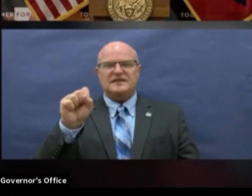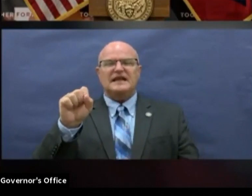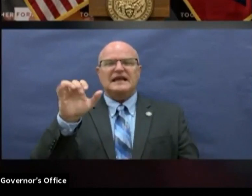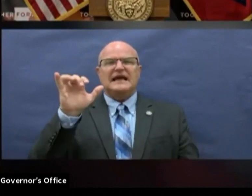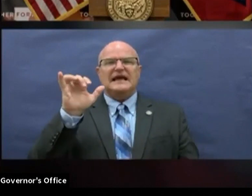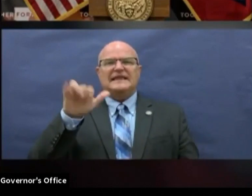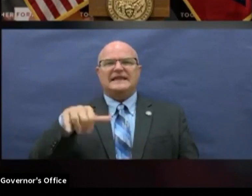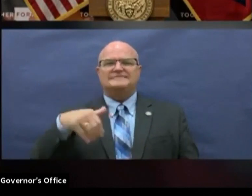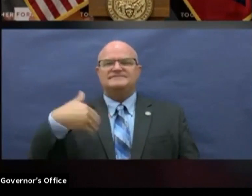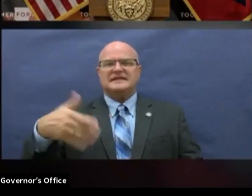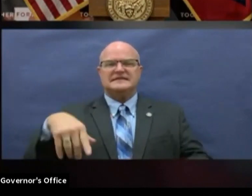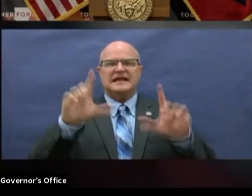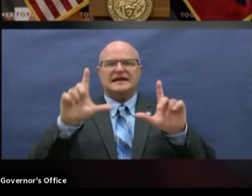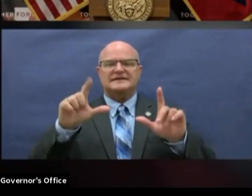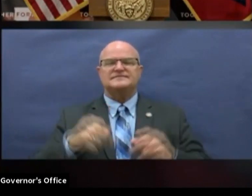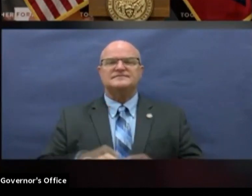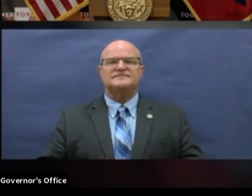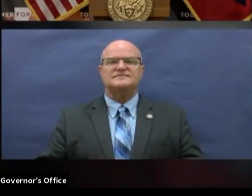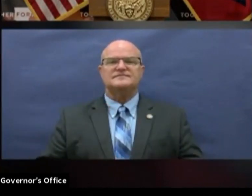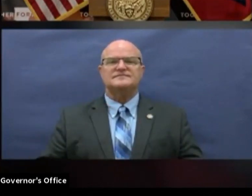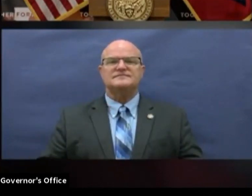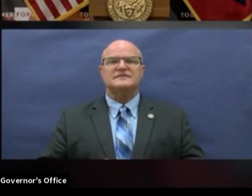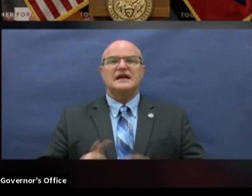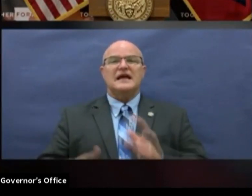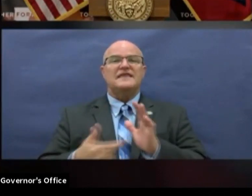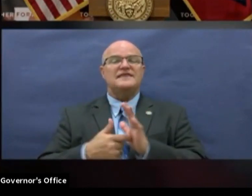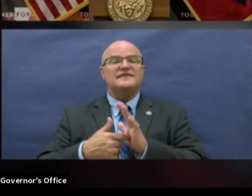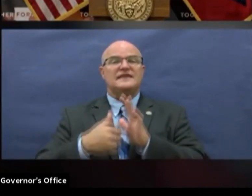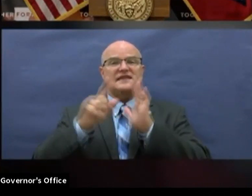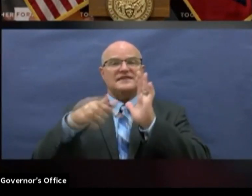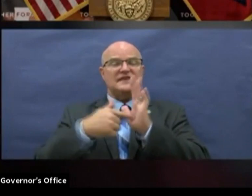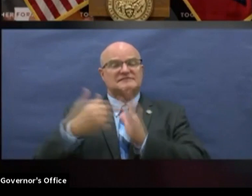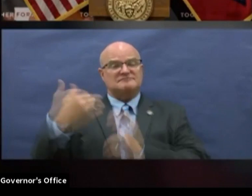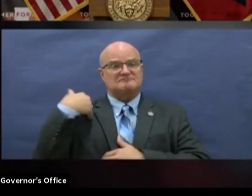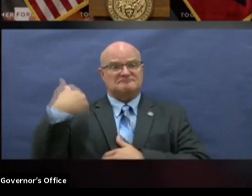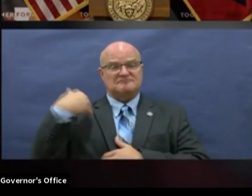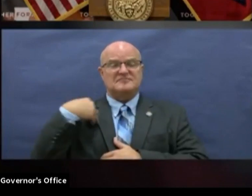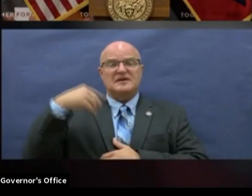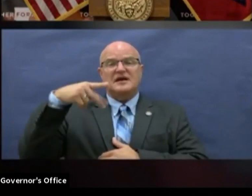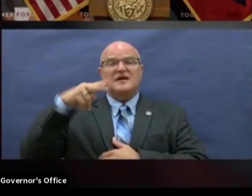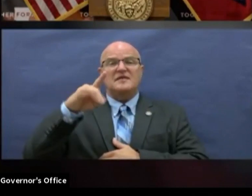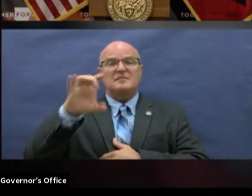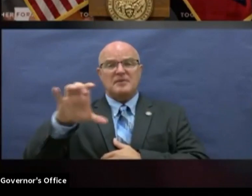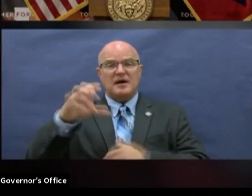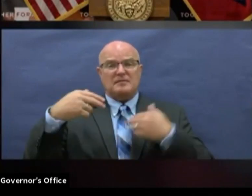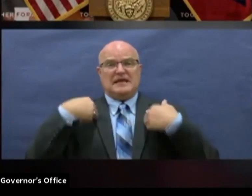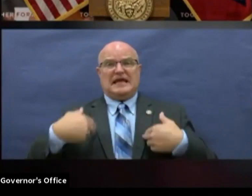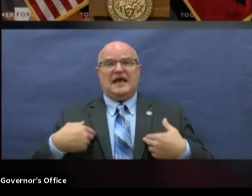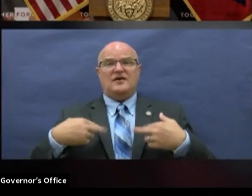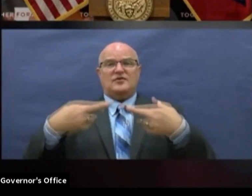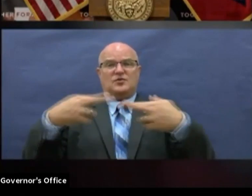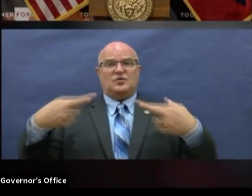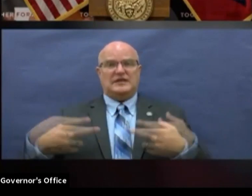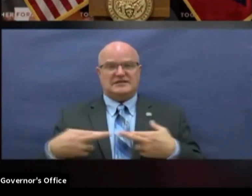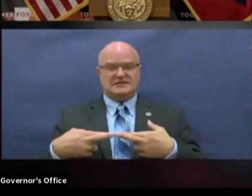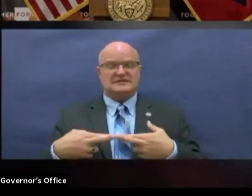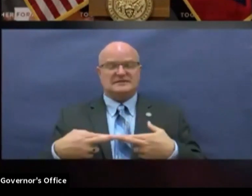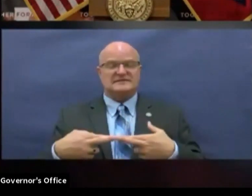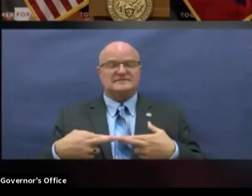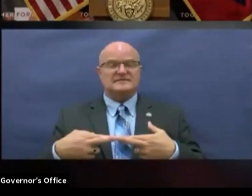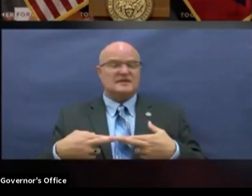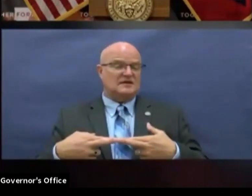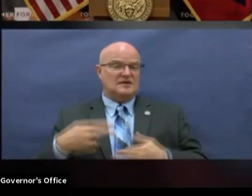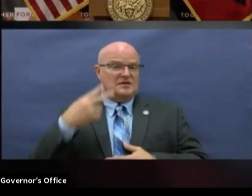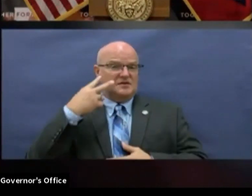let's keep going here. This just to remind you of our public health regions, because I want to illustrate a point here in a moment. You can